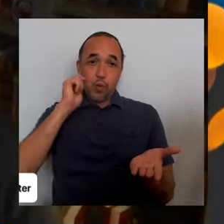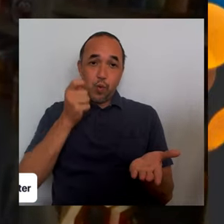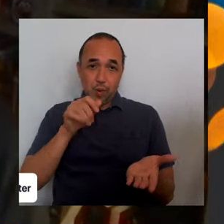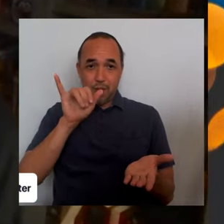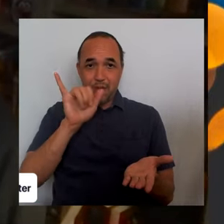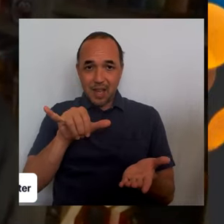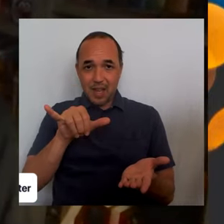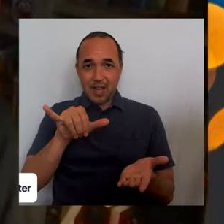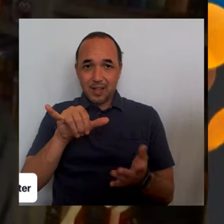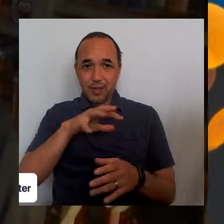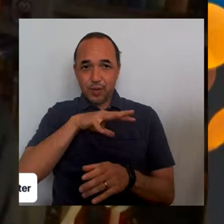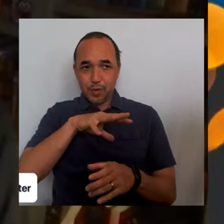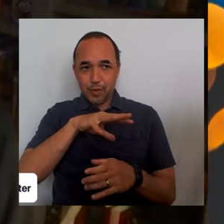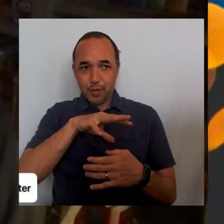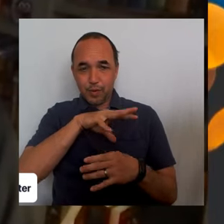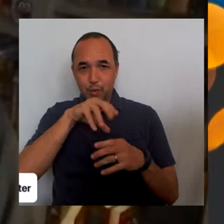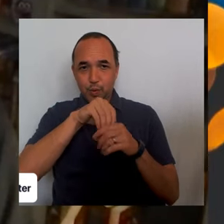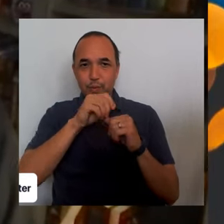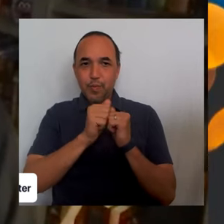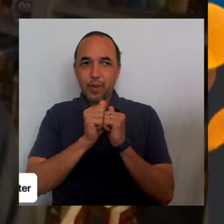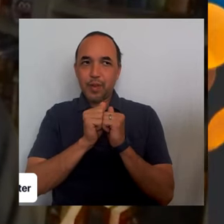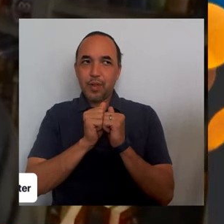just your, you know,